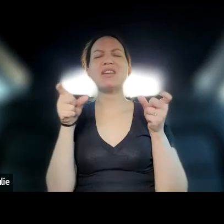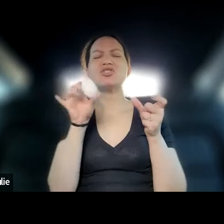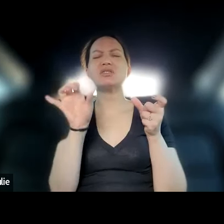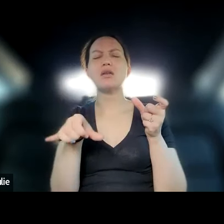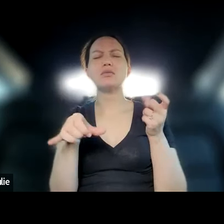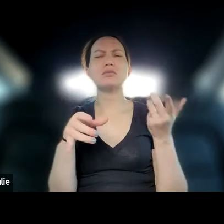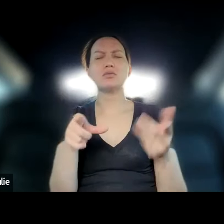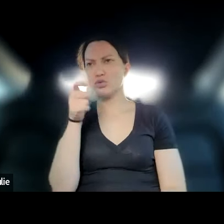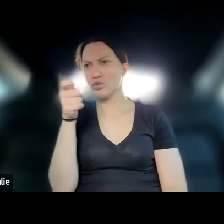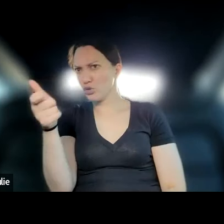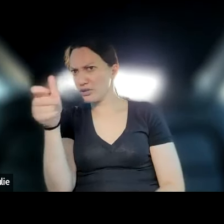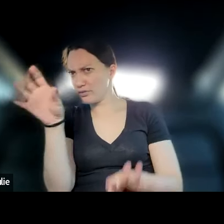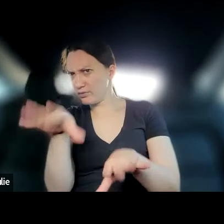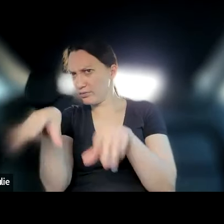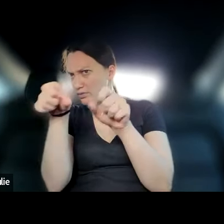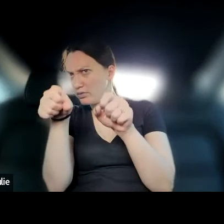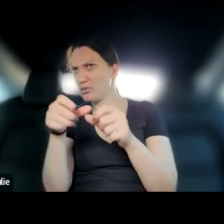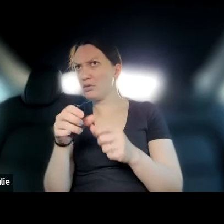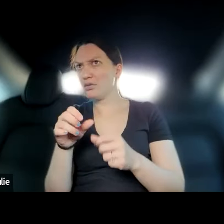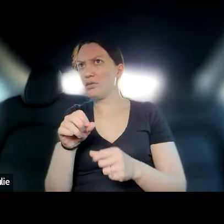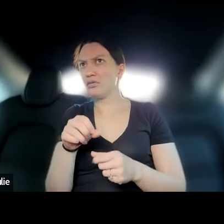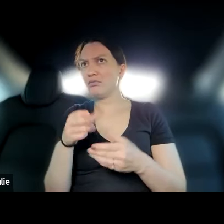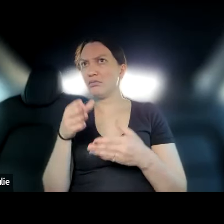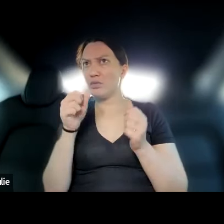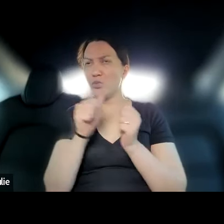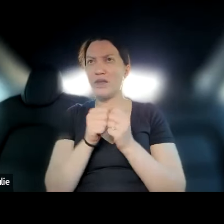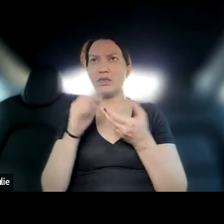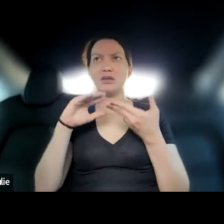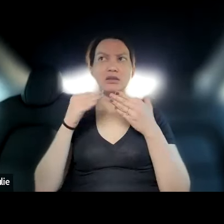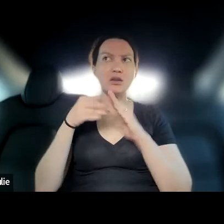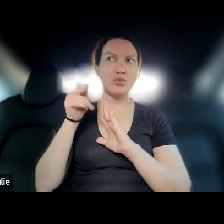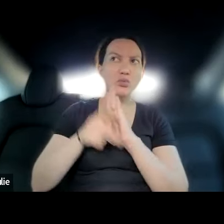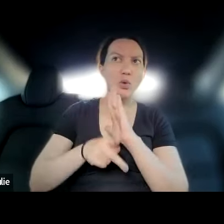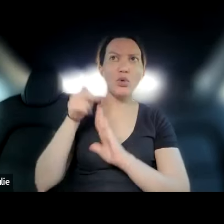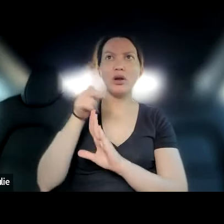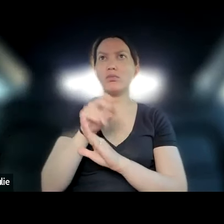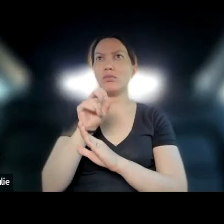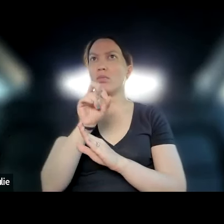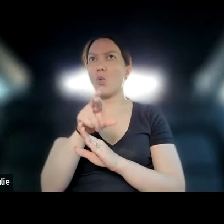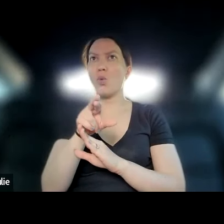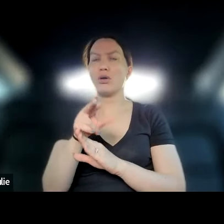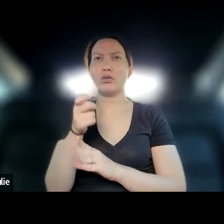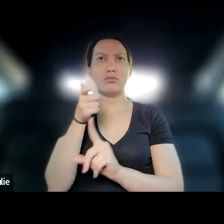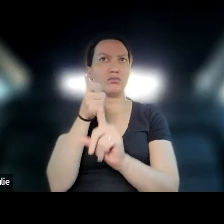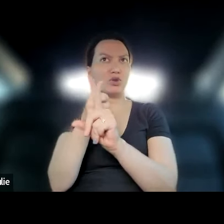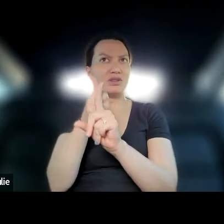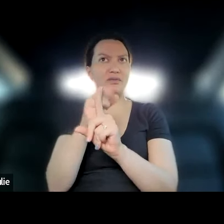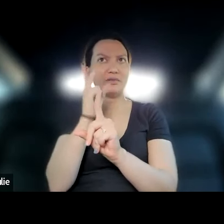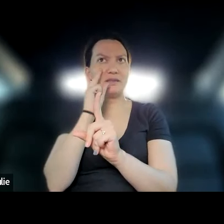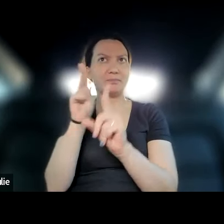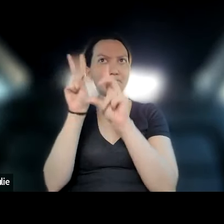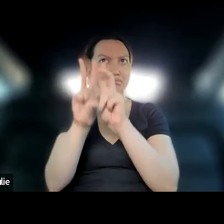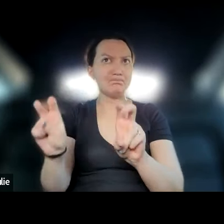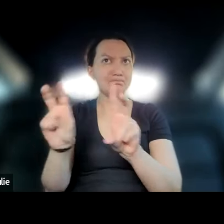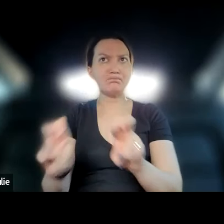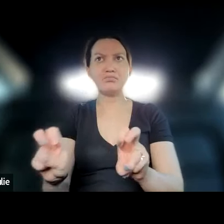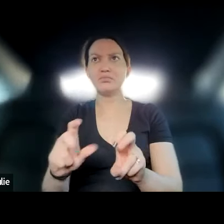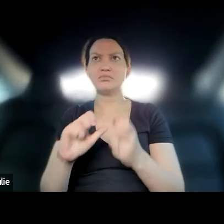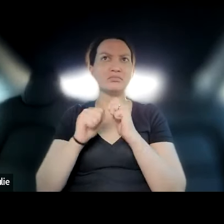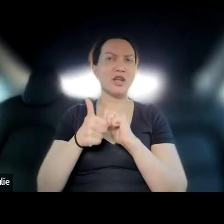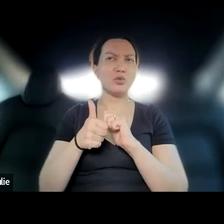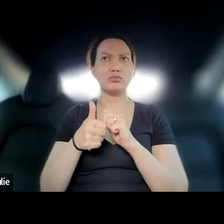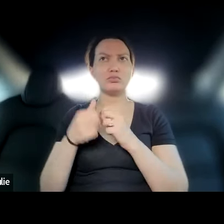you yourselves, is it done through a city program, or is it done, you just yourselves look at it and that's how is it